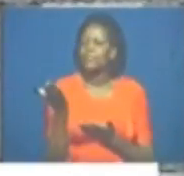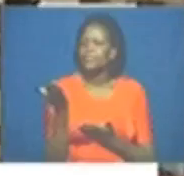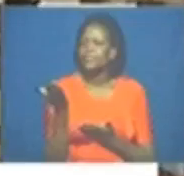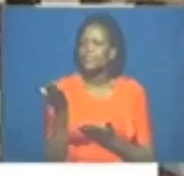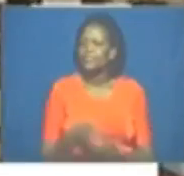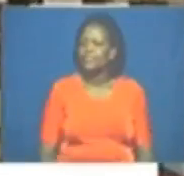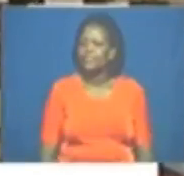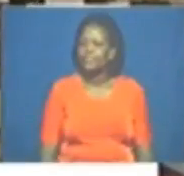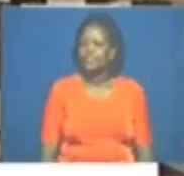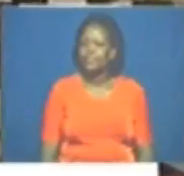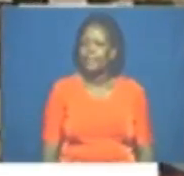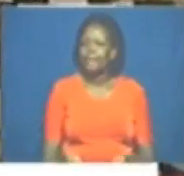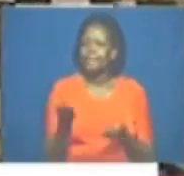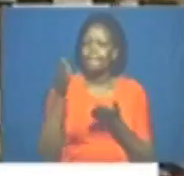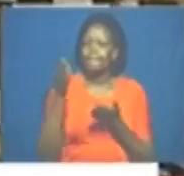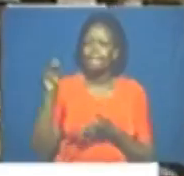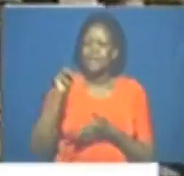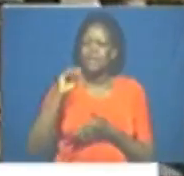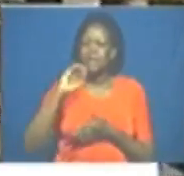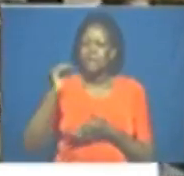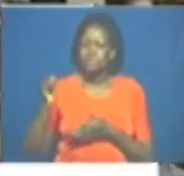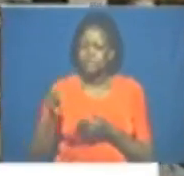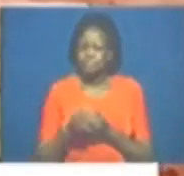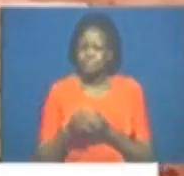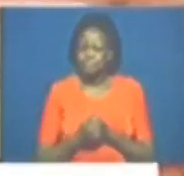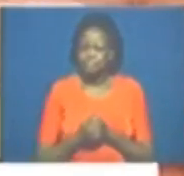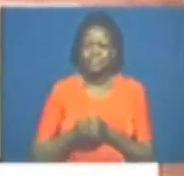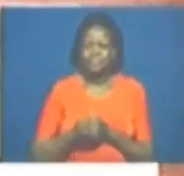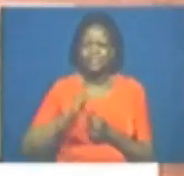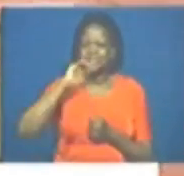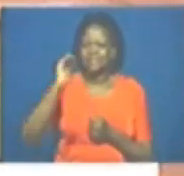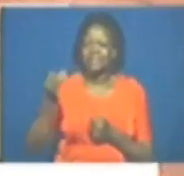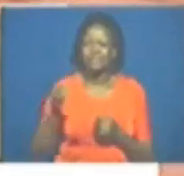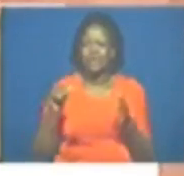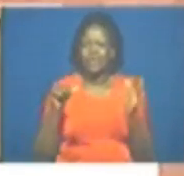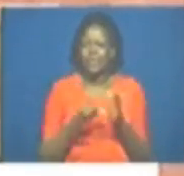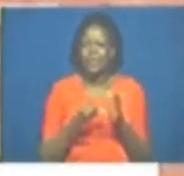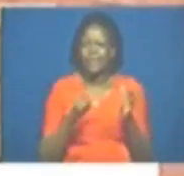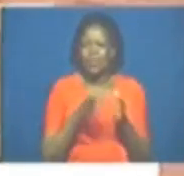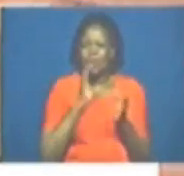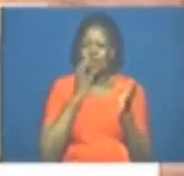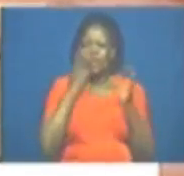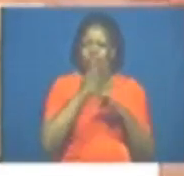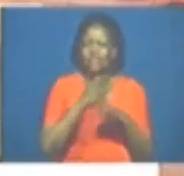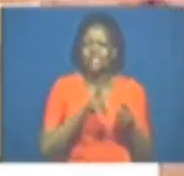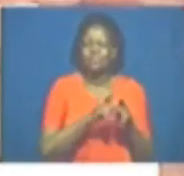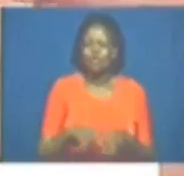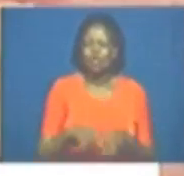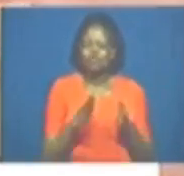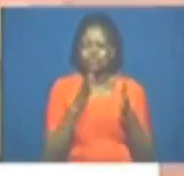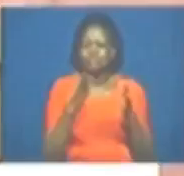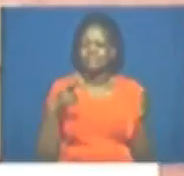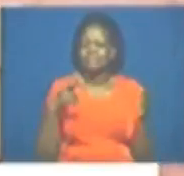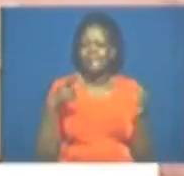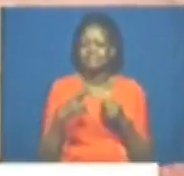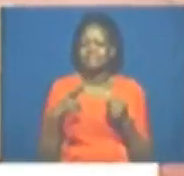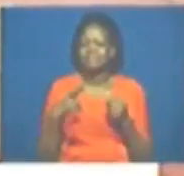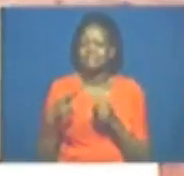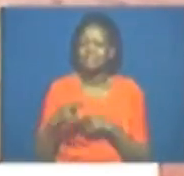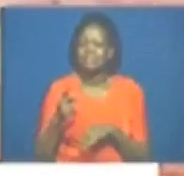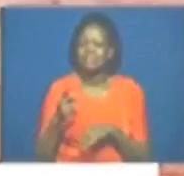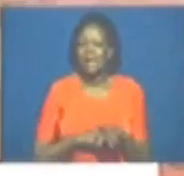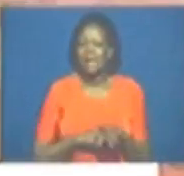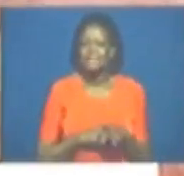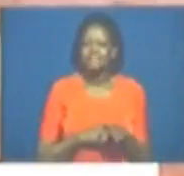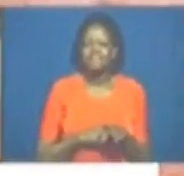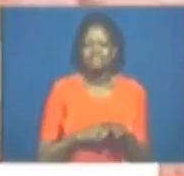This is Mandera County. The town is now submerged in water and all roads have been cut off as flash floods leaves a